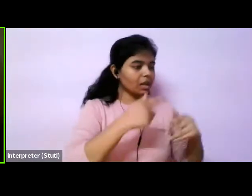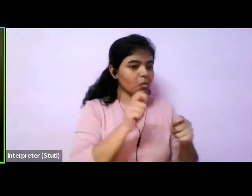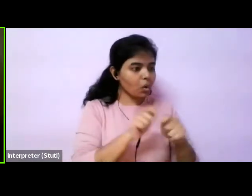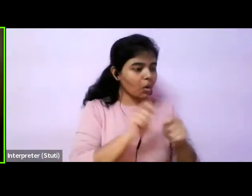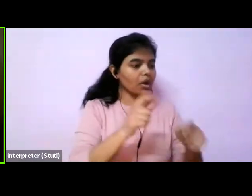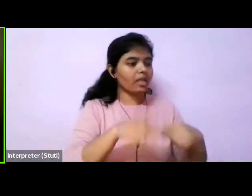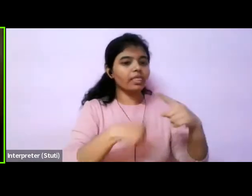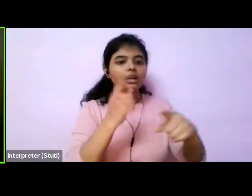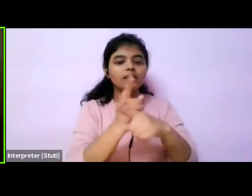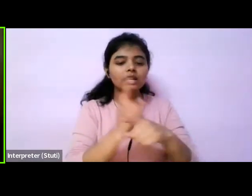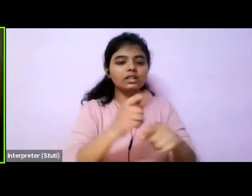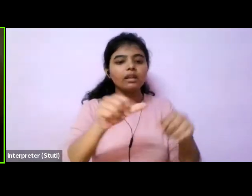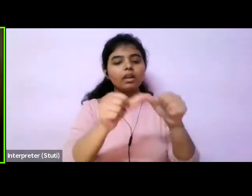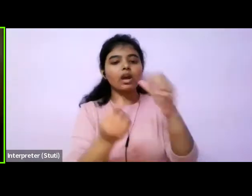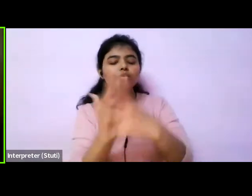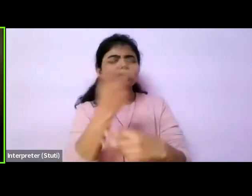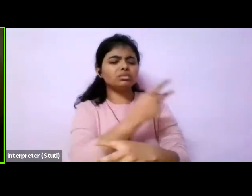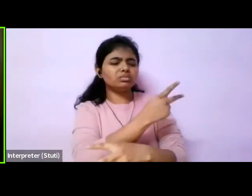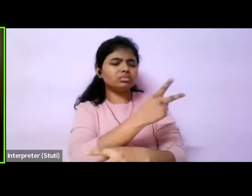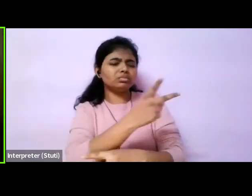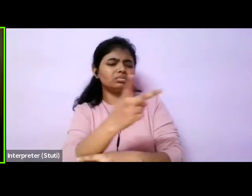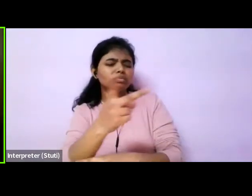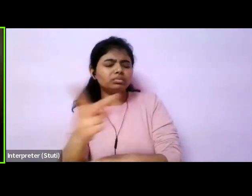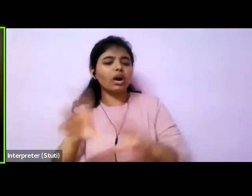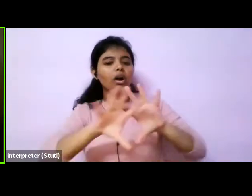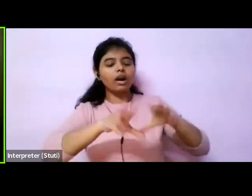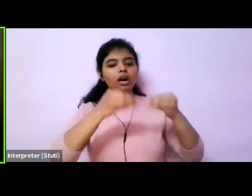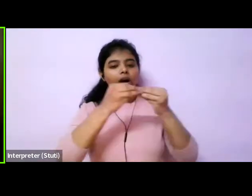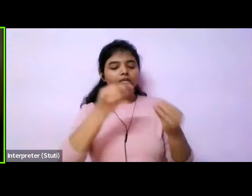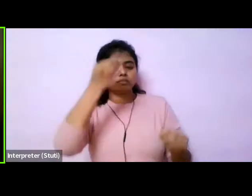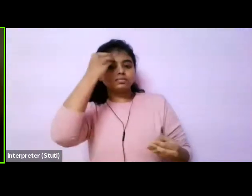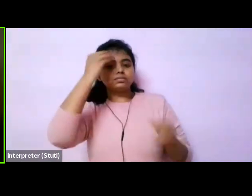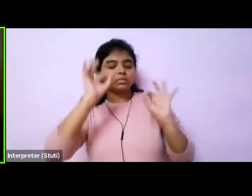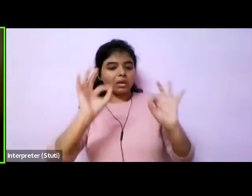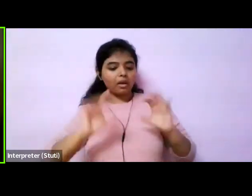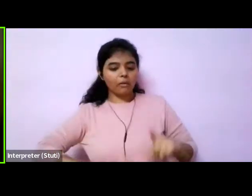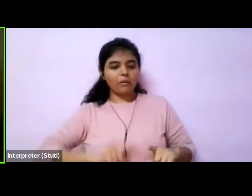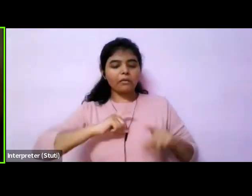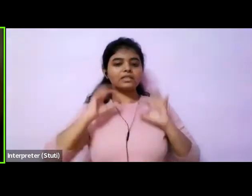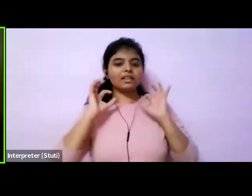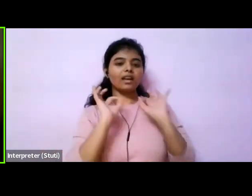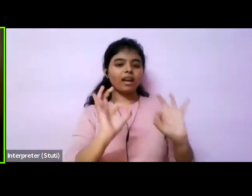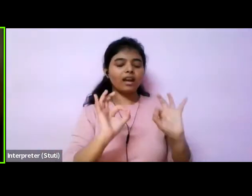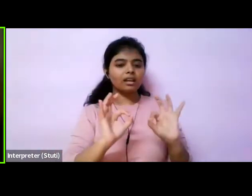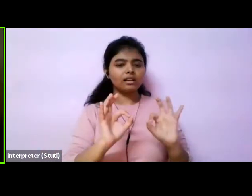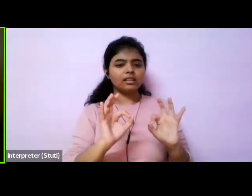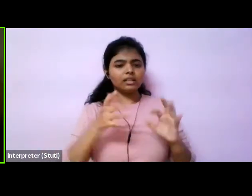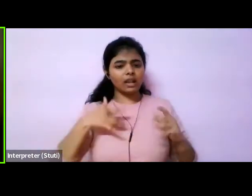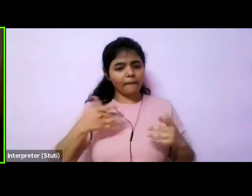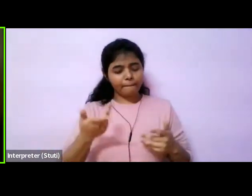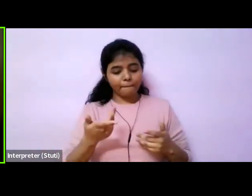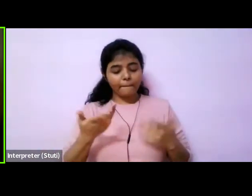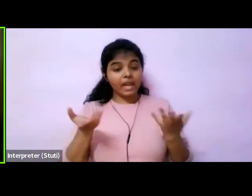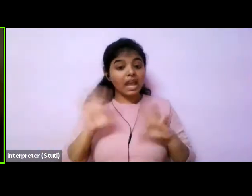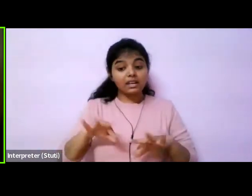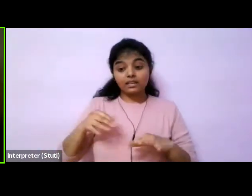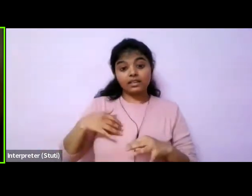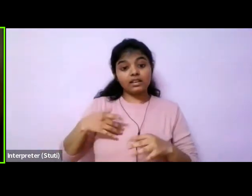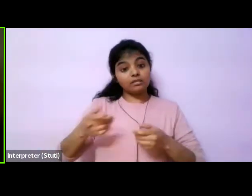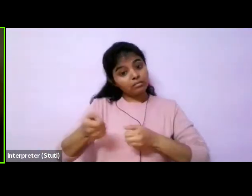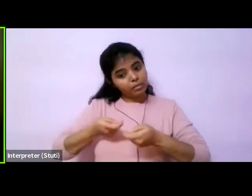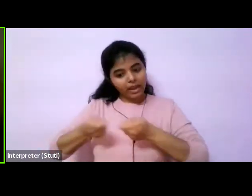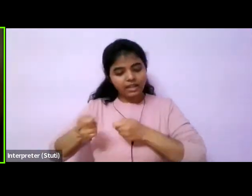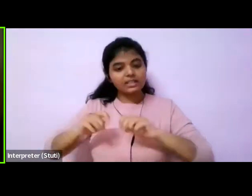their association. This boosts his confidence to such an extent that he manages not only to bag a government job where he had